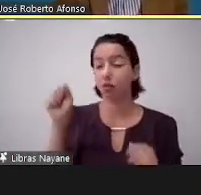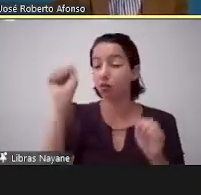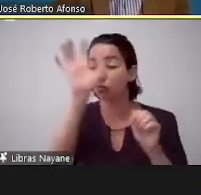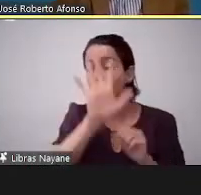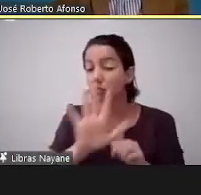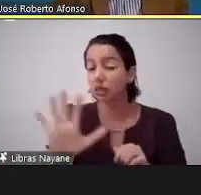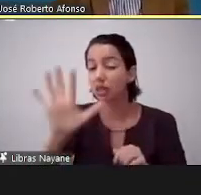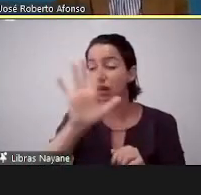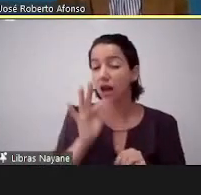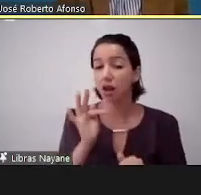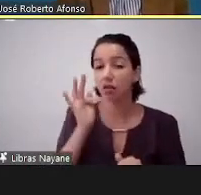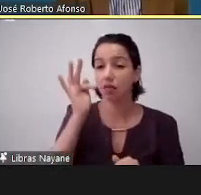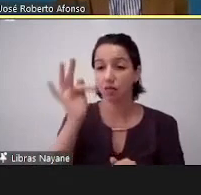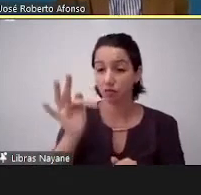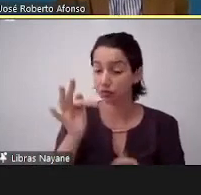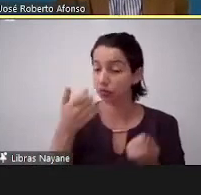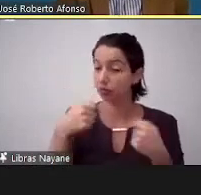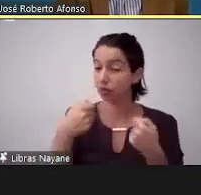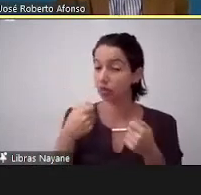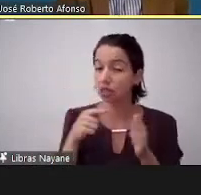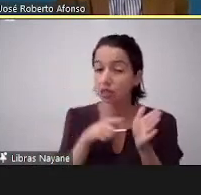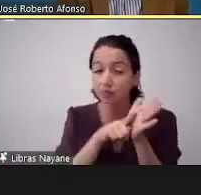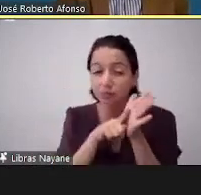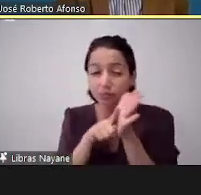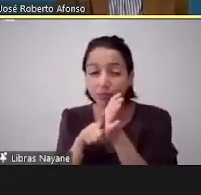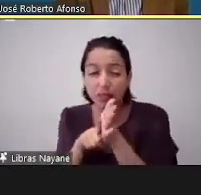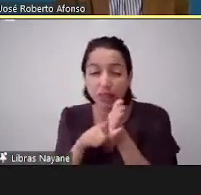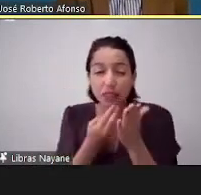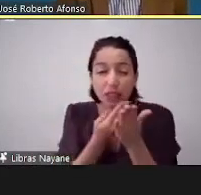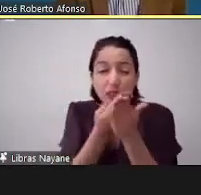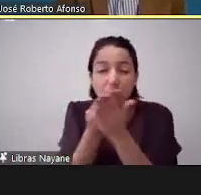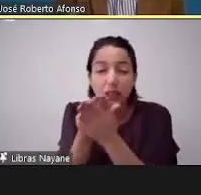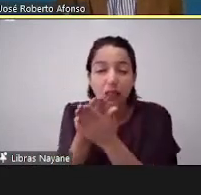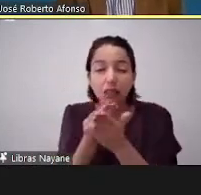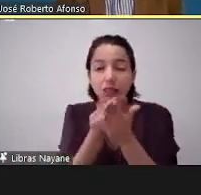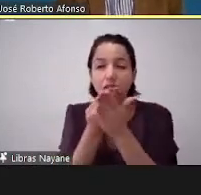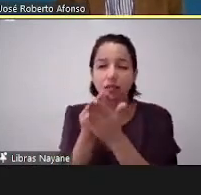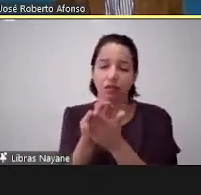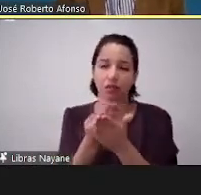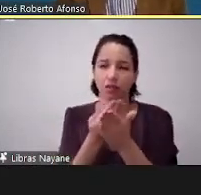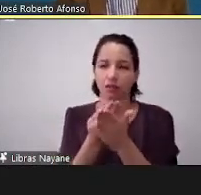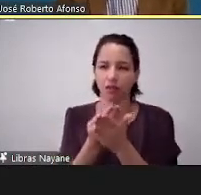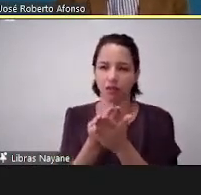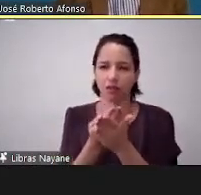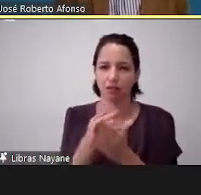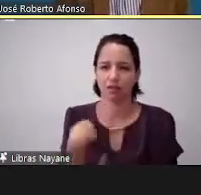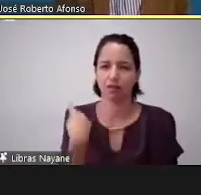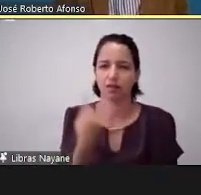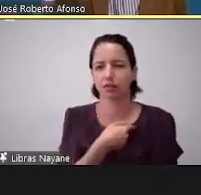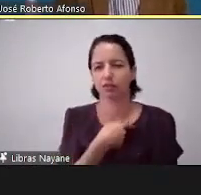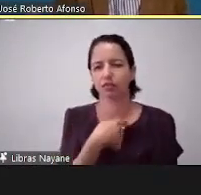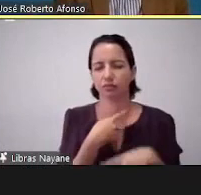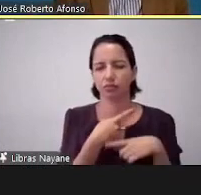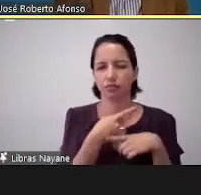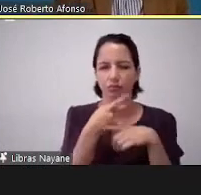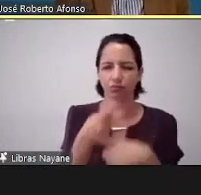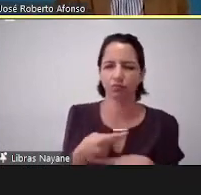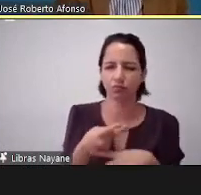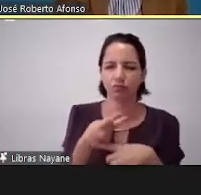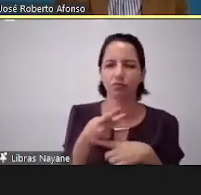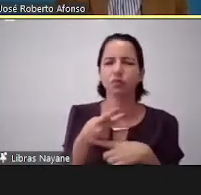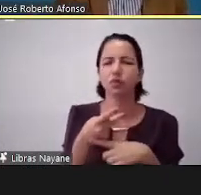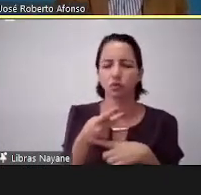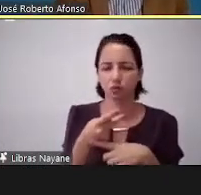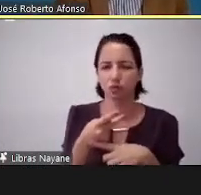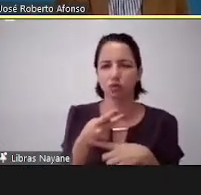income of all of these people. There are new trends that we need to know, and we have looked in